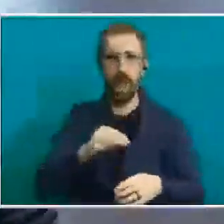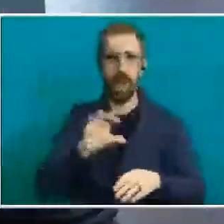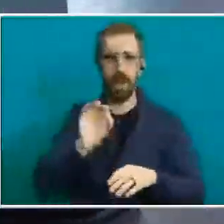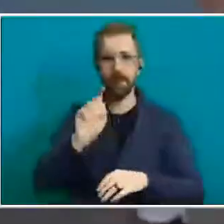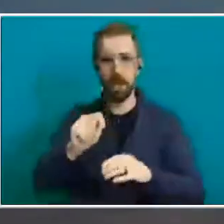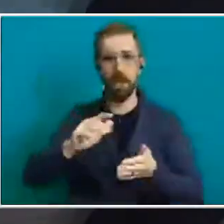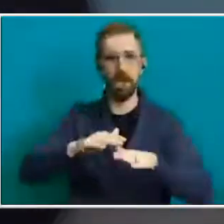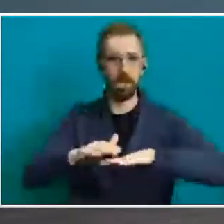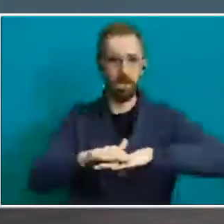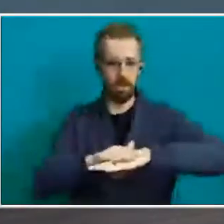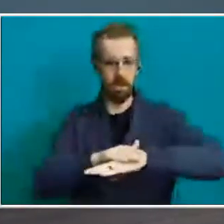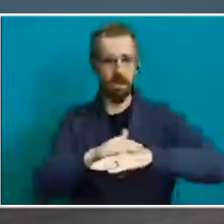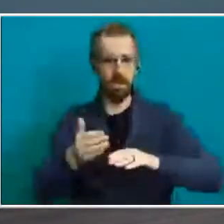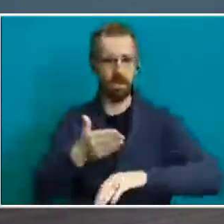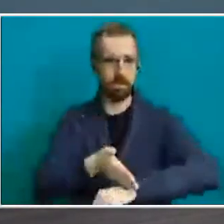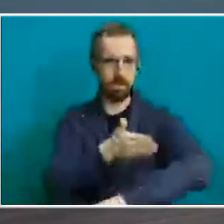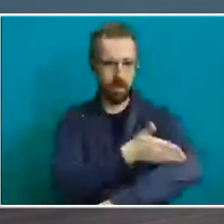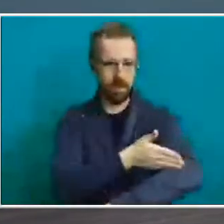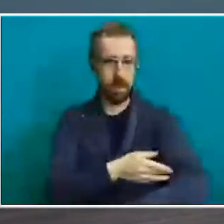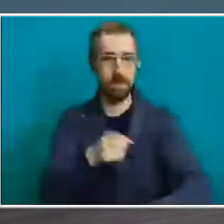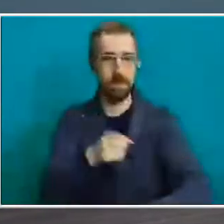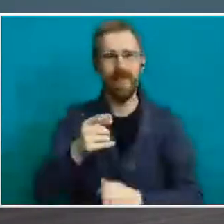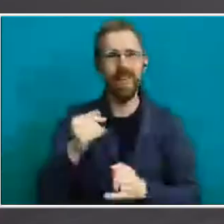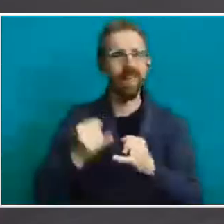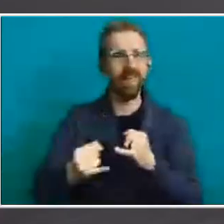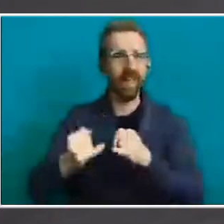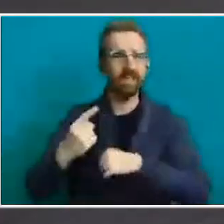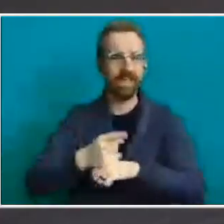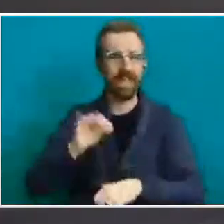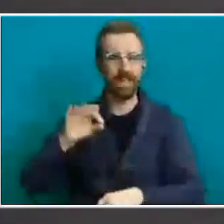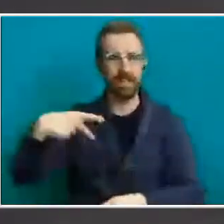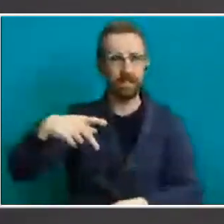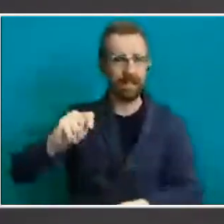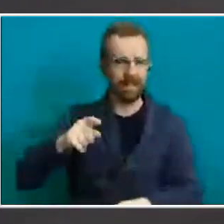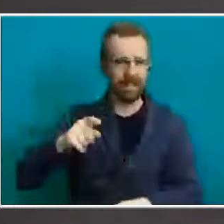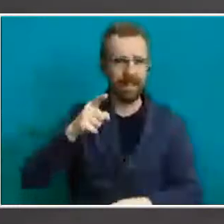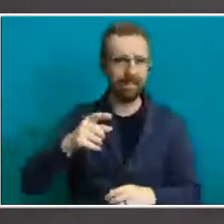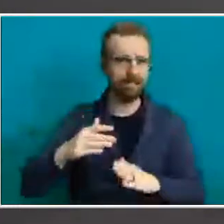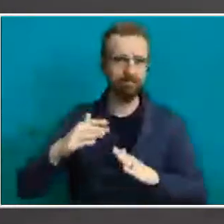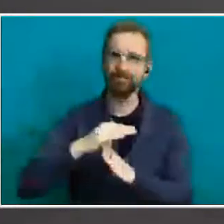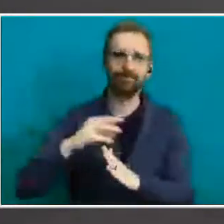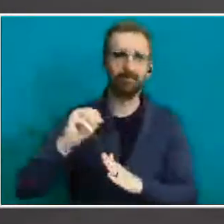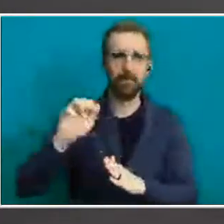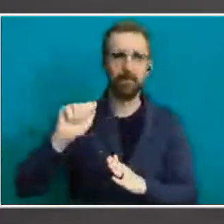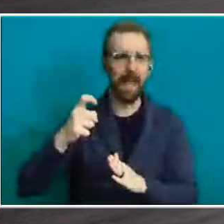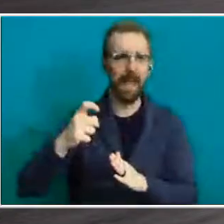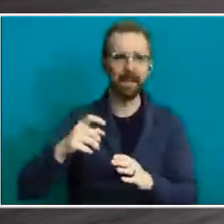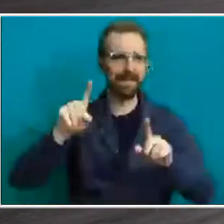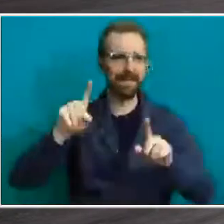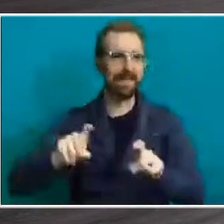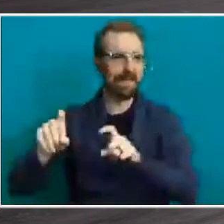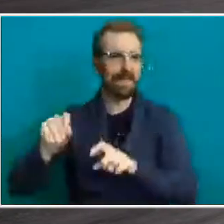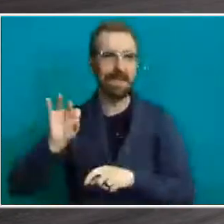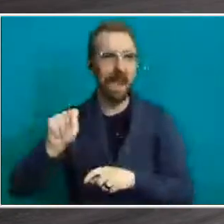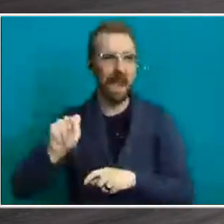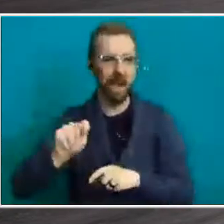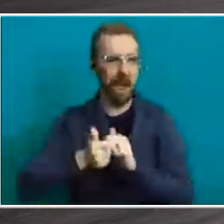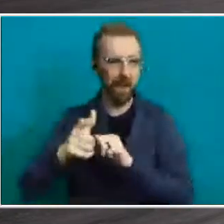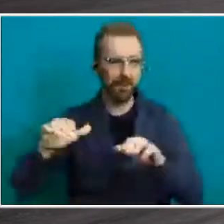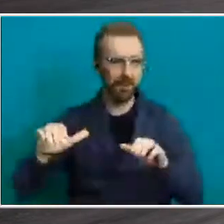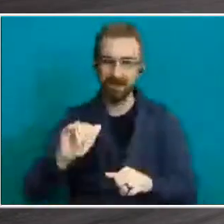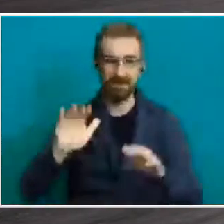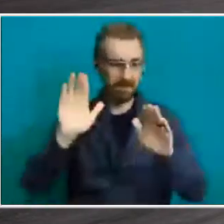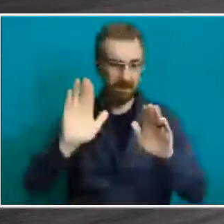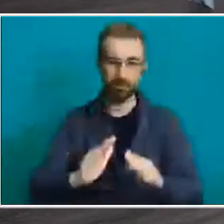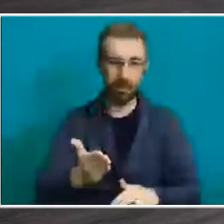And this was one of her last days of physical therapy, so she's at her max and just kind of testing out on this day, so she did great. So as a